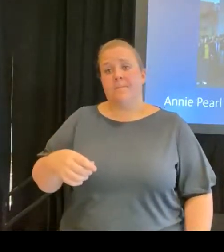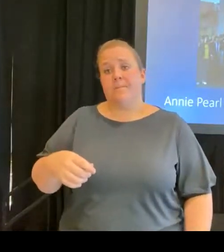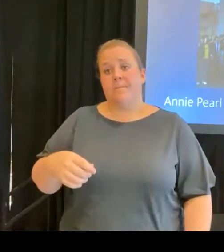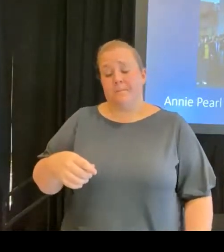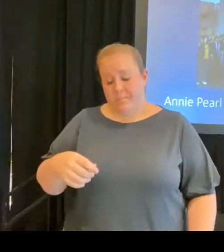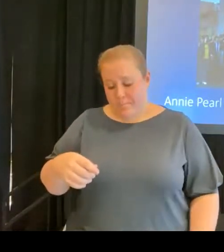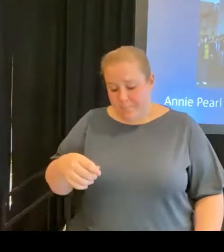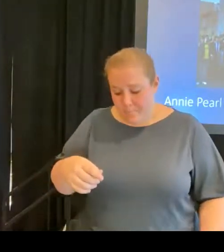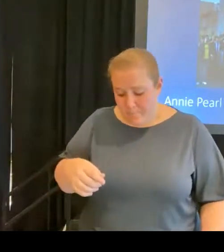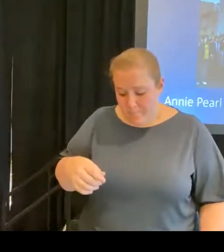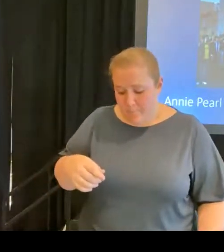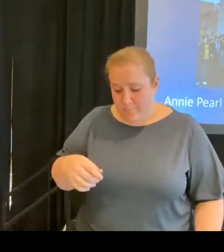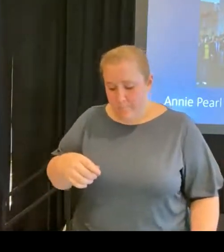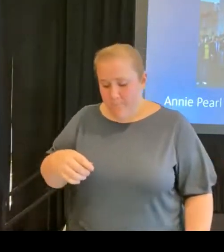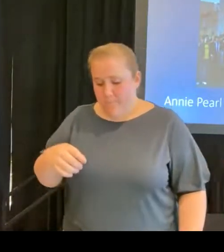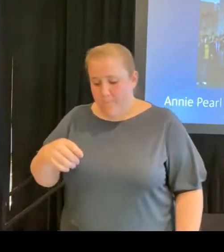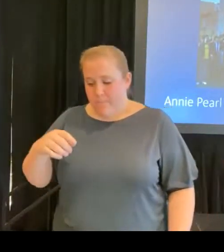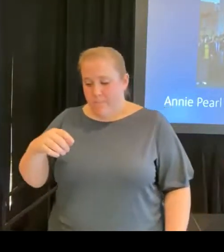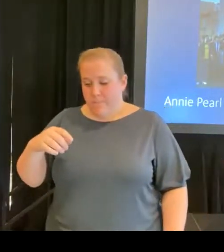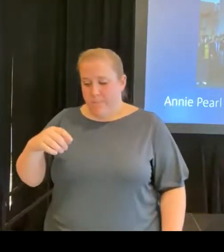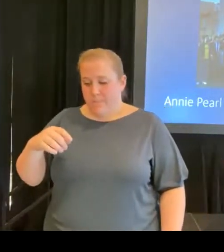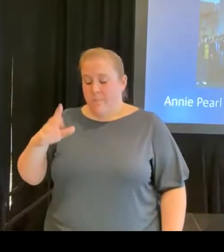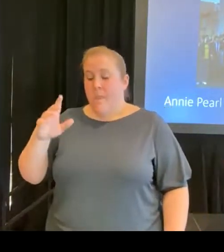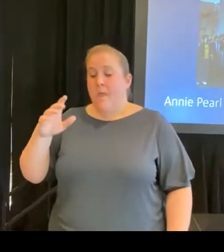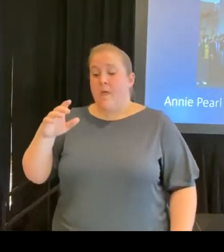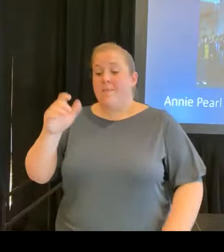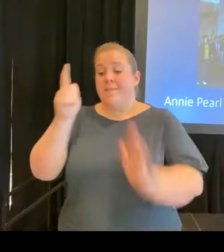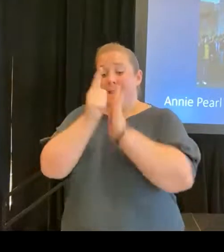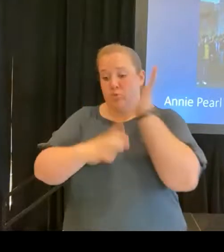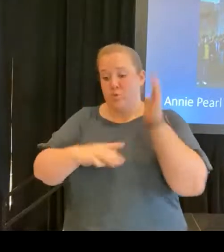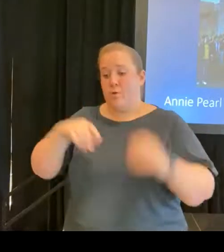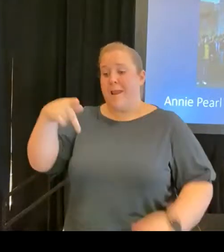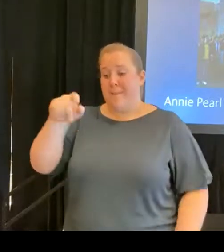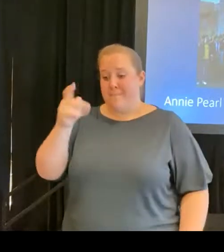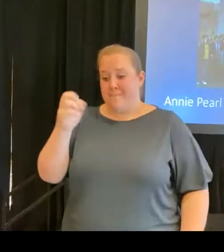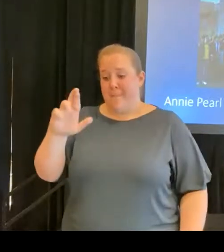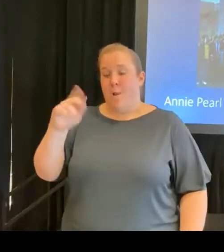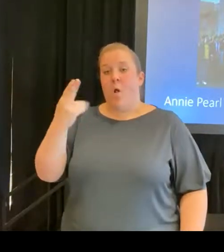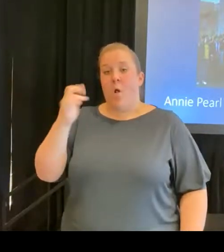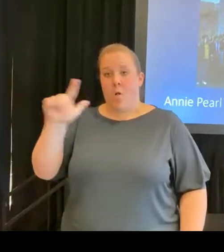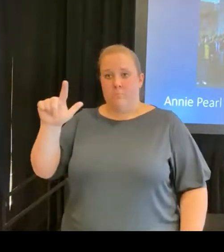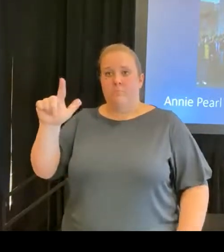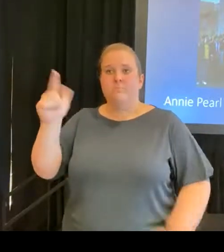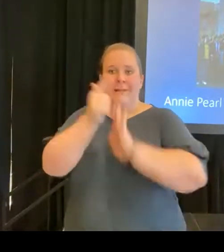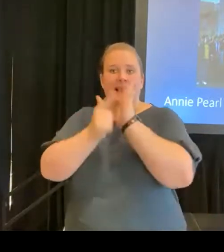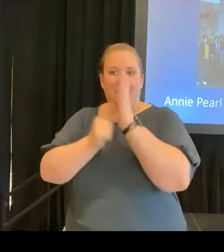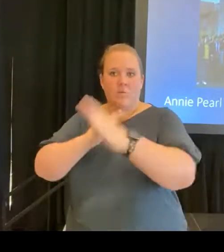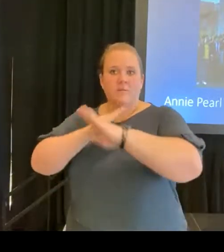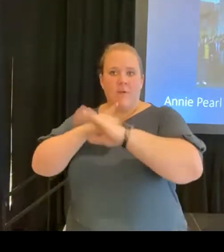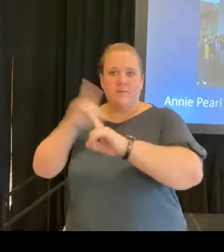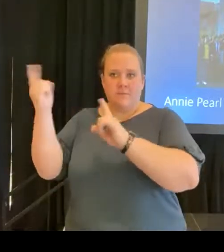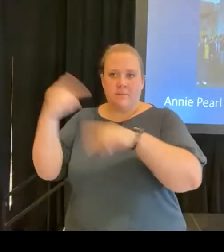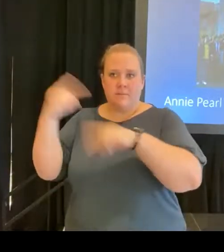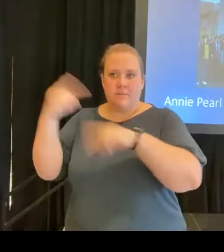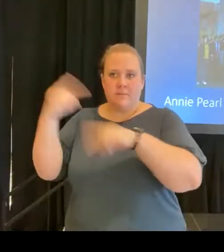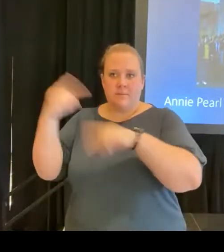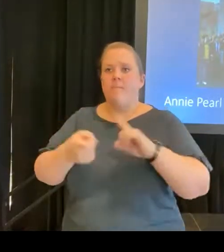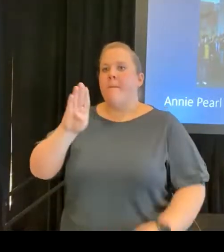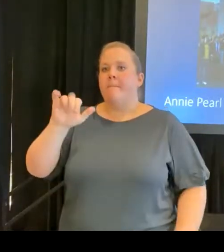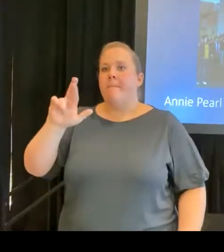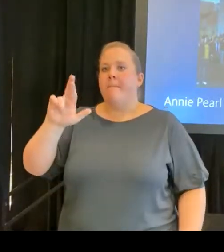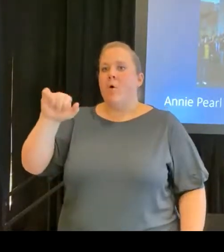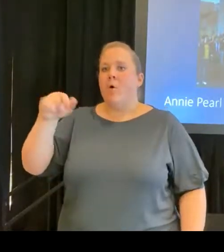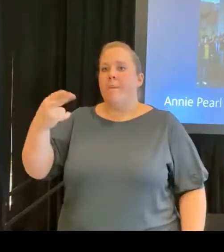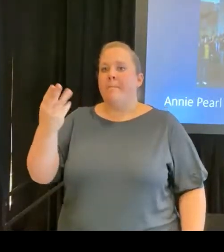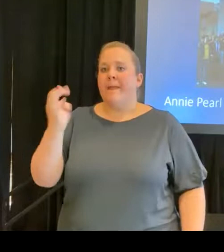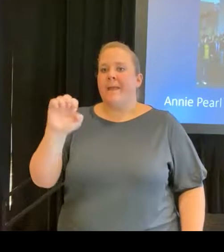And Peter Hall, attorney Peter Hall, was our legal defense. He came in from Birmingham. And he